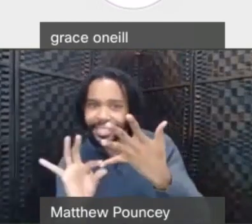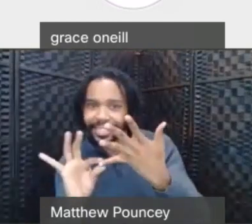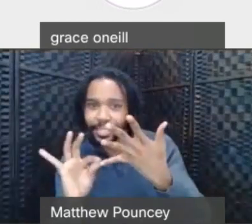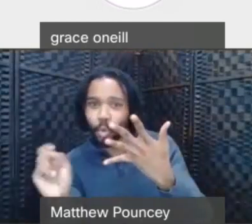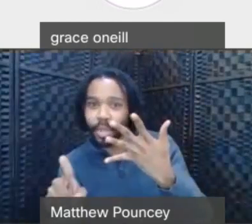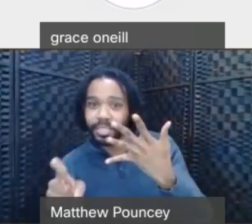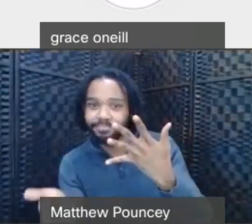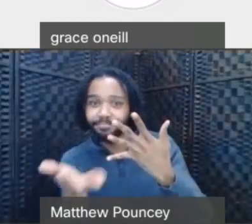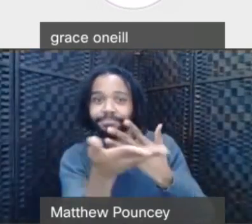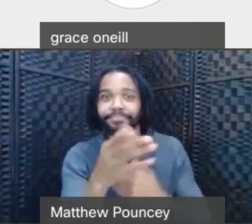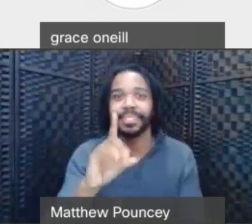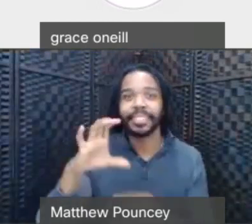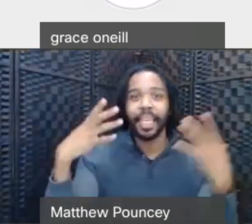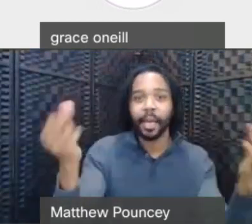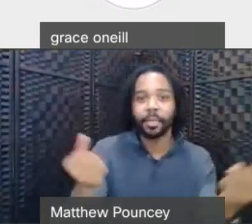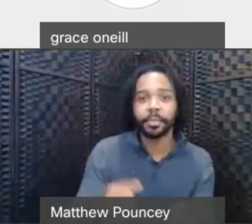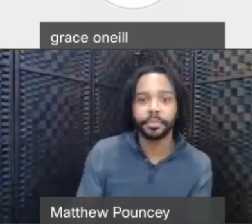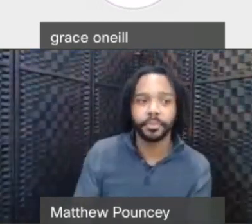Health.